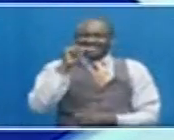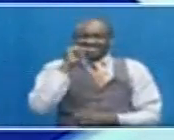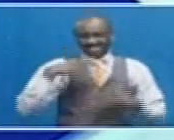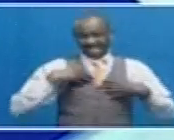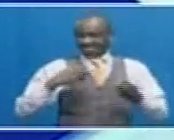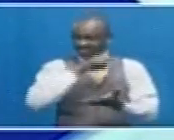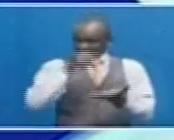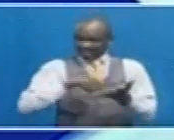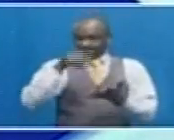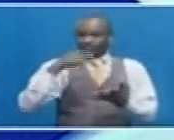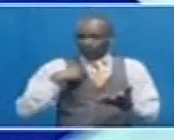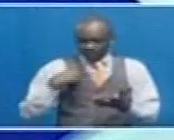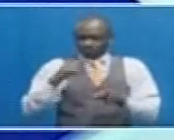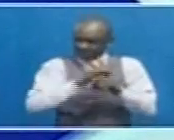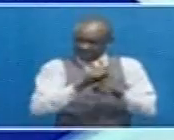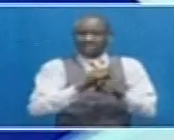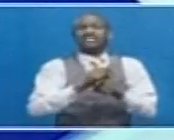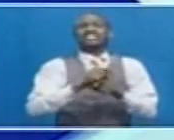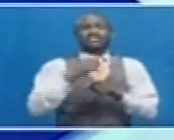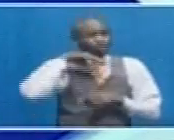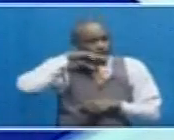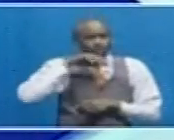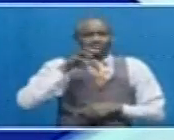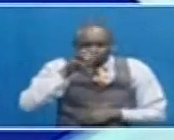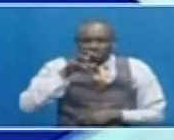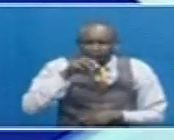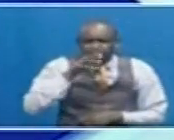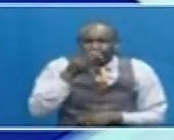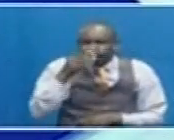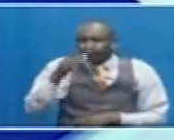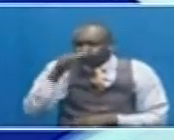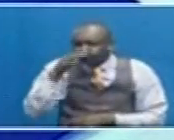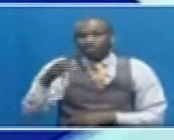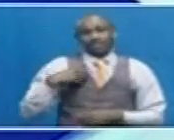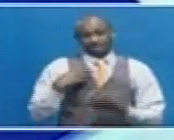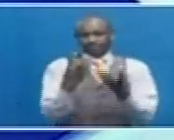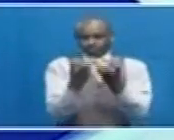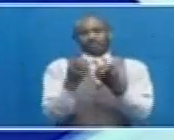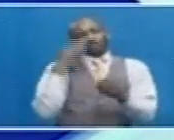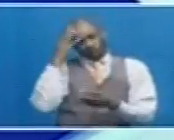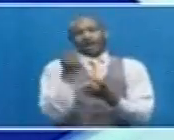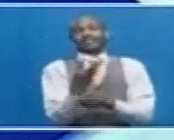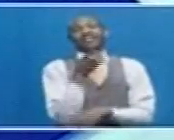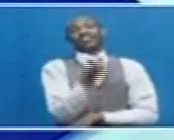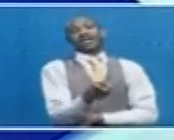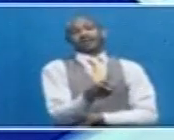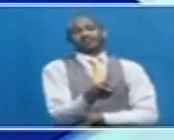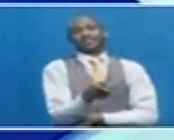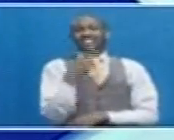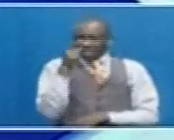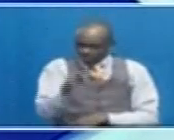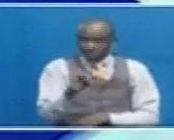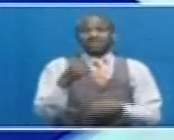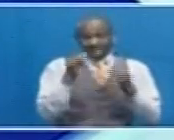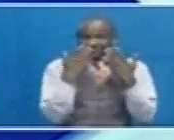Service recently approved a trial for dogs capable of sniffing out prostate cancer. Britain's National Health Service recently approved that